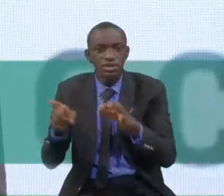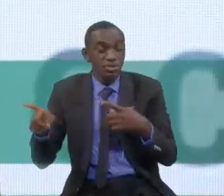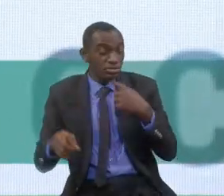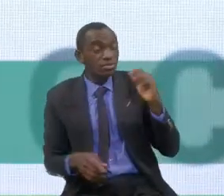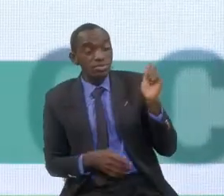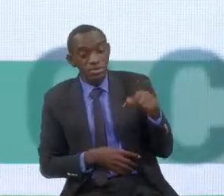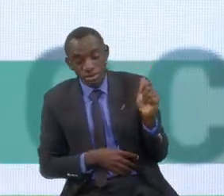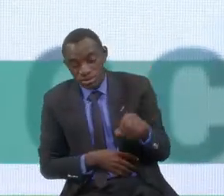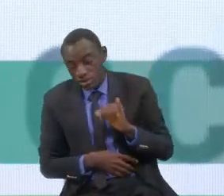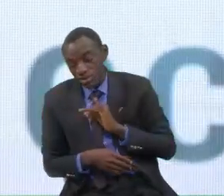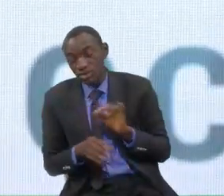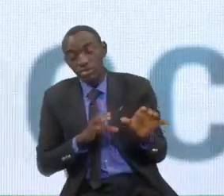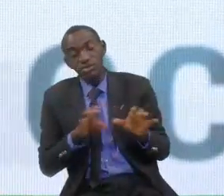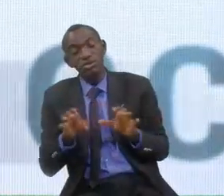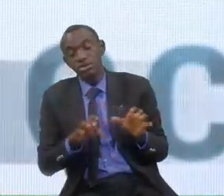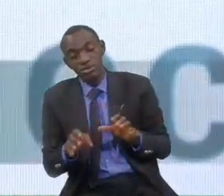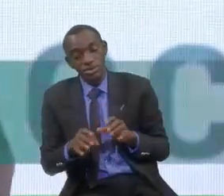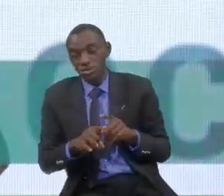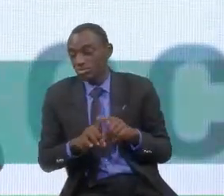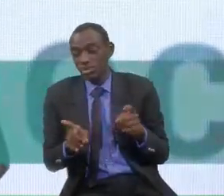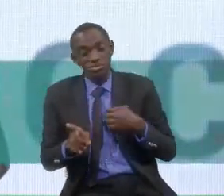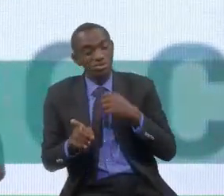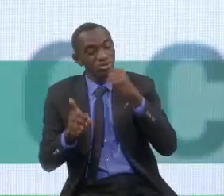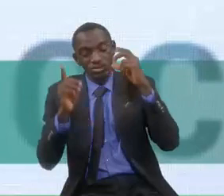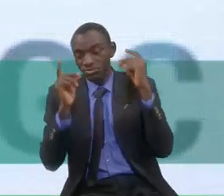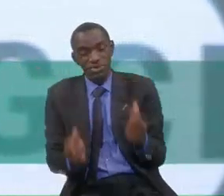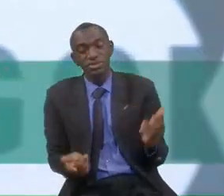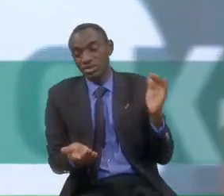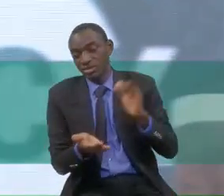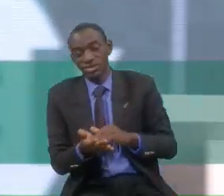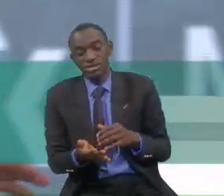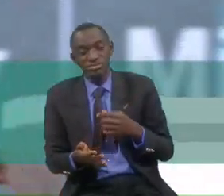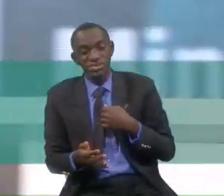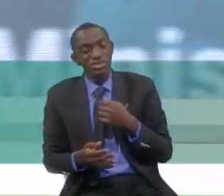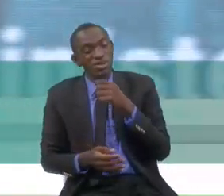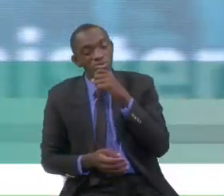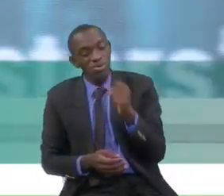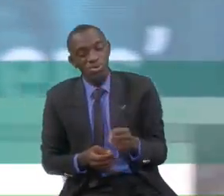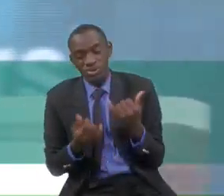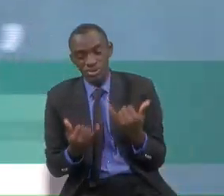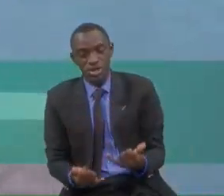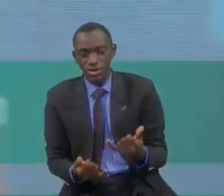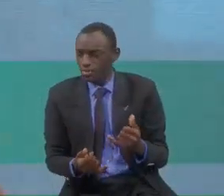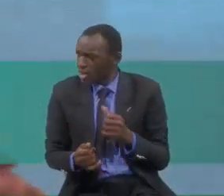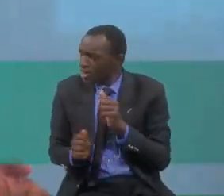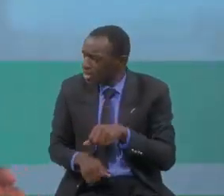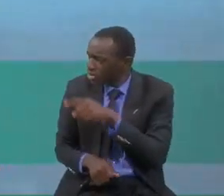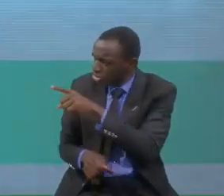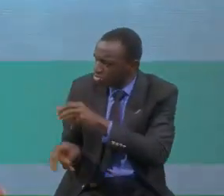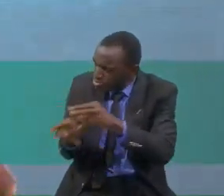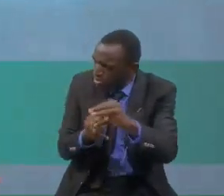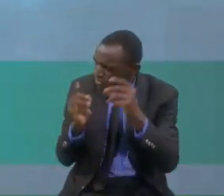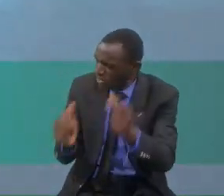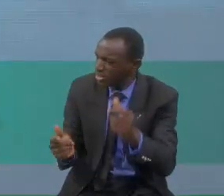Now, can you walk quicker? You know my age. Can you move quicker? I cannot